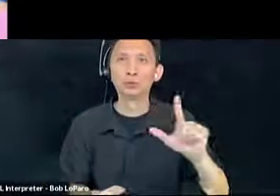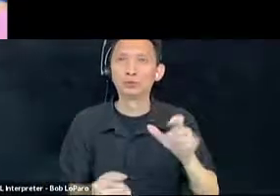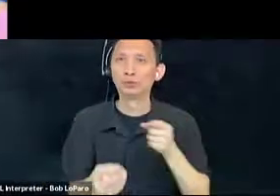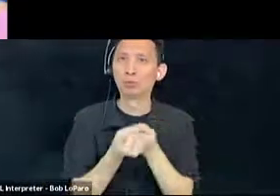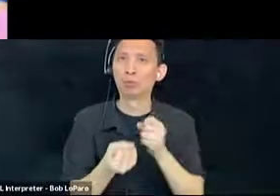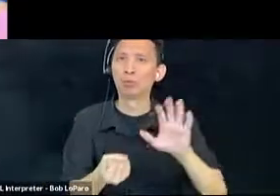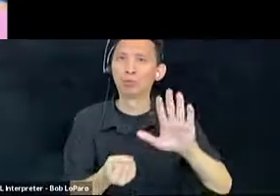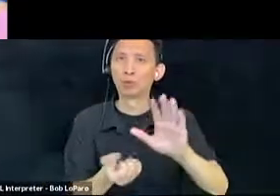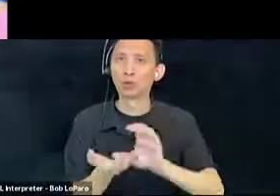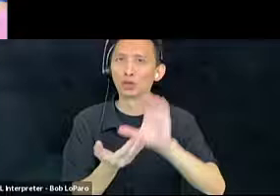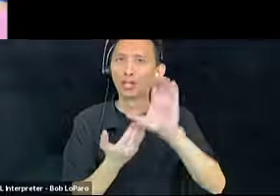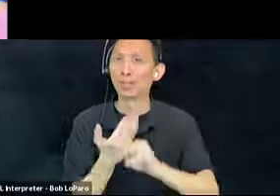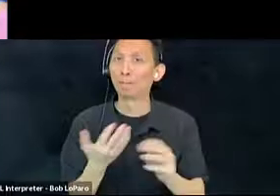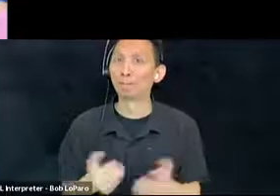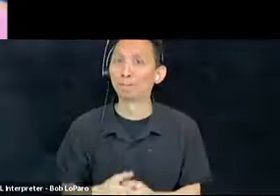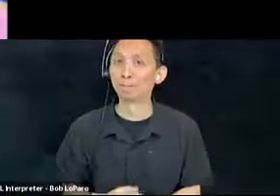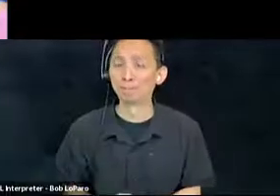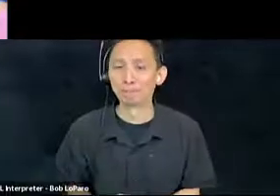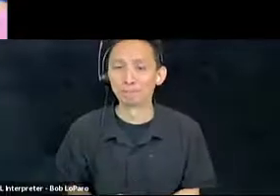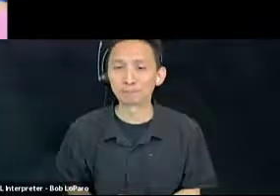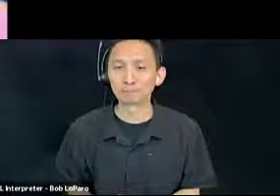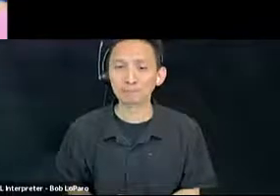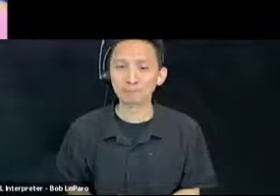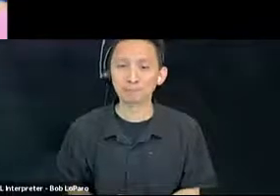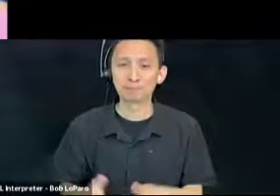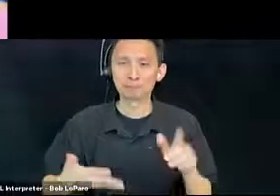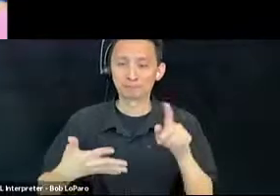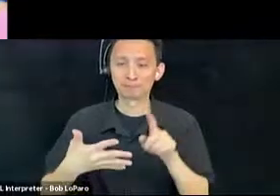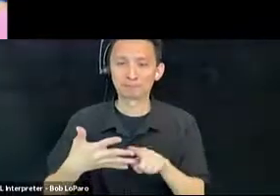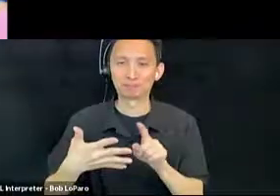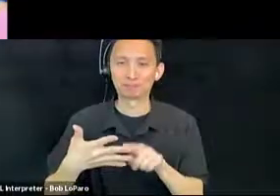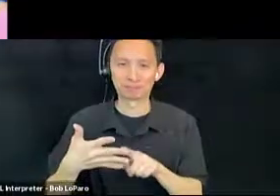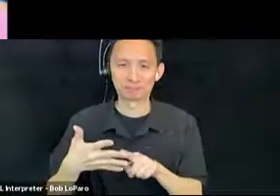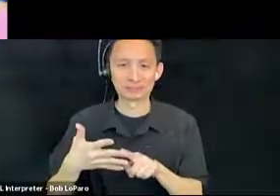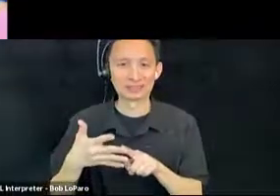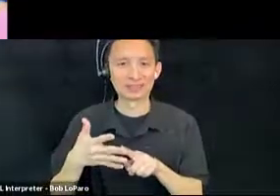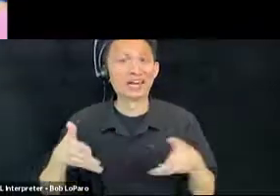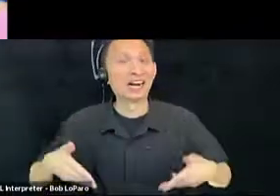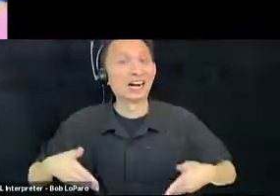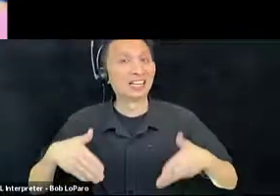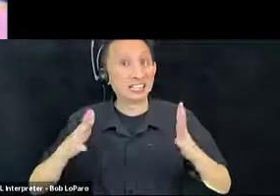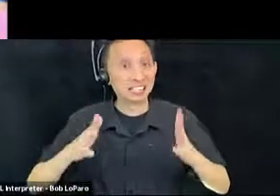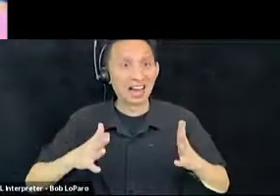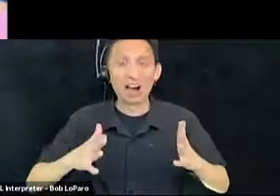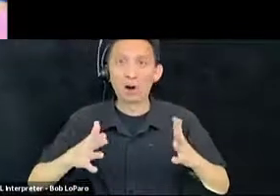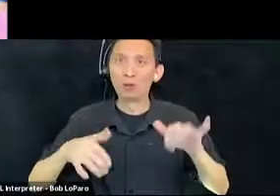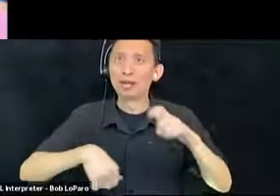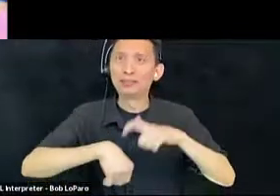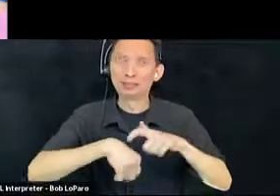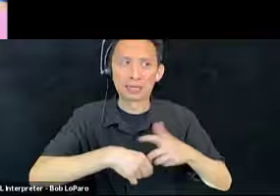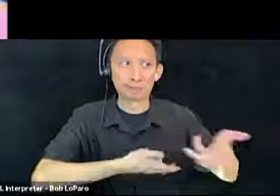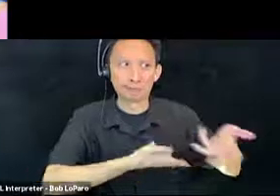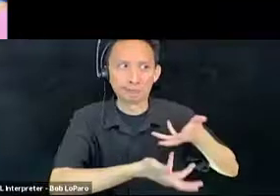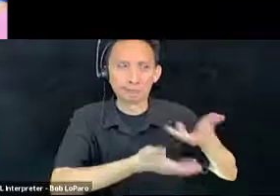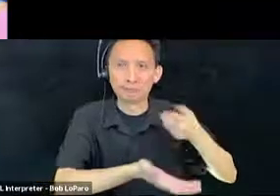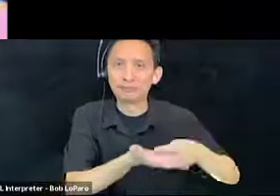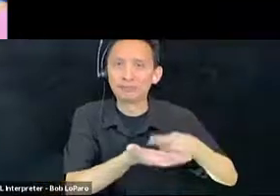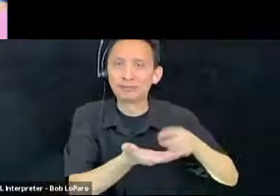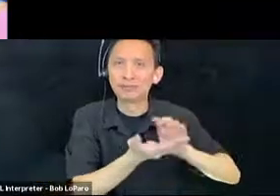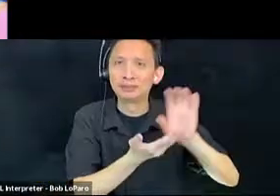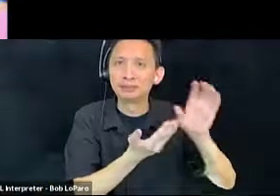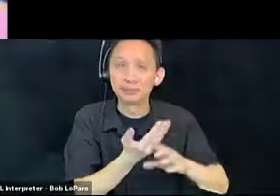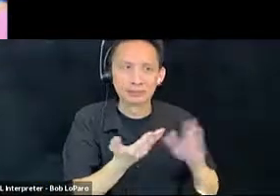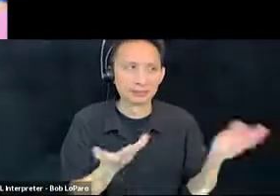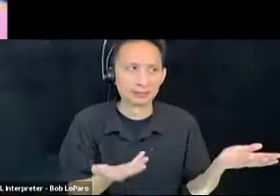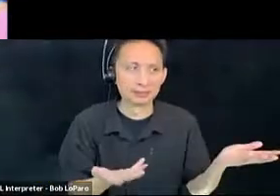Allow this to be a time and place to increase communication. So if you have a lot of transitions, if you're going to specials and lunch